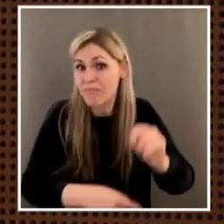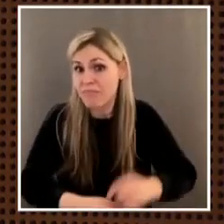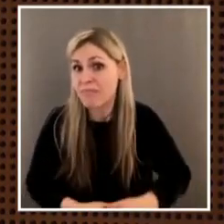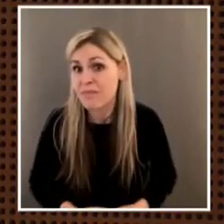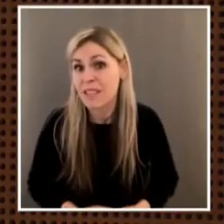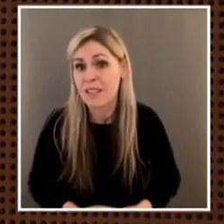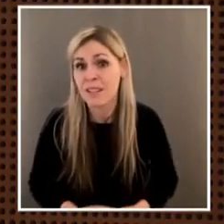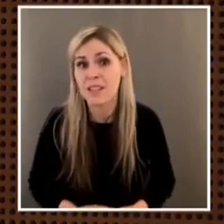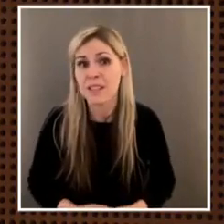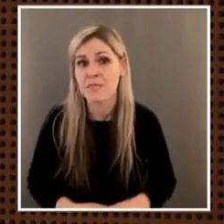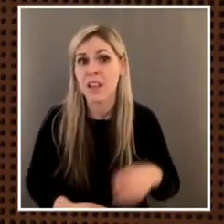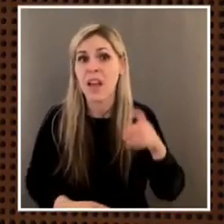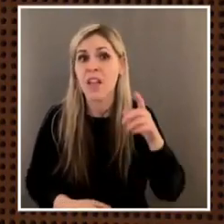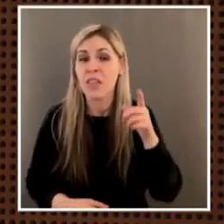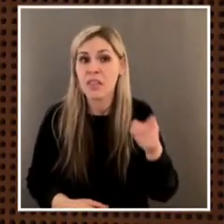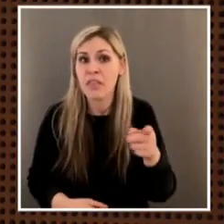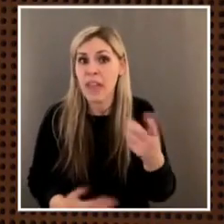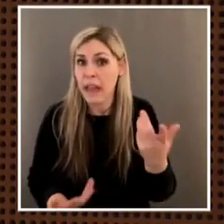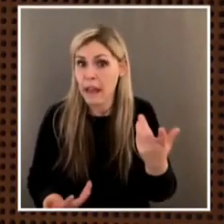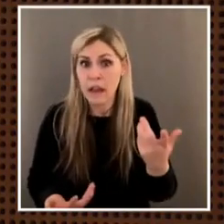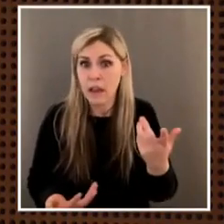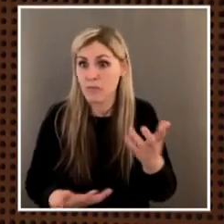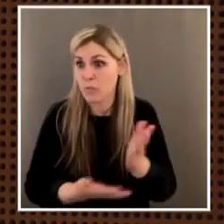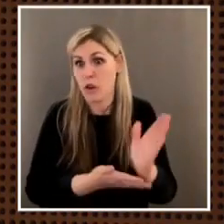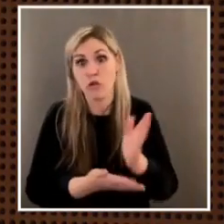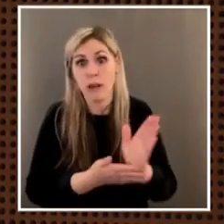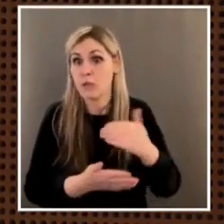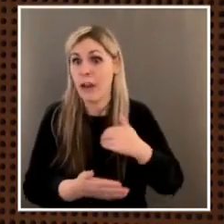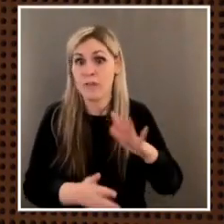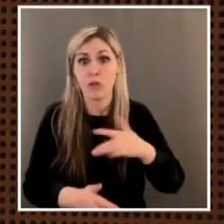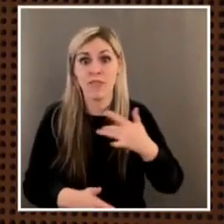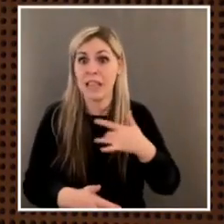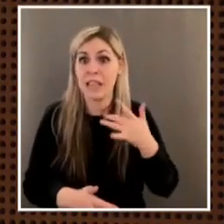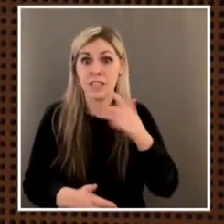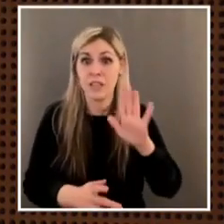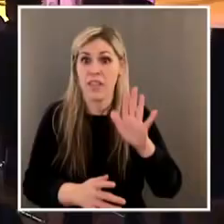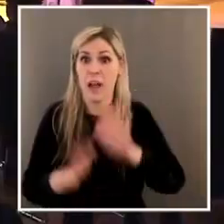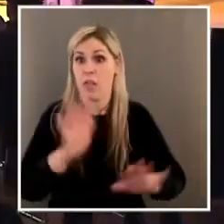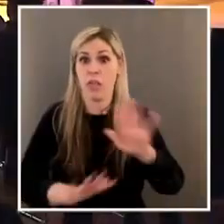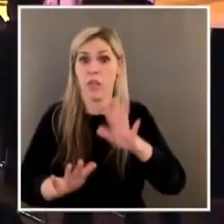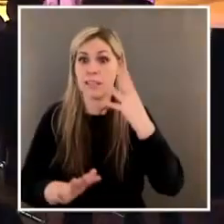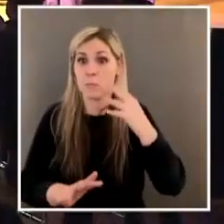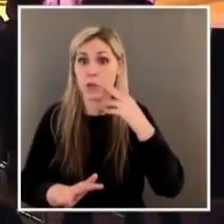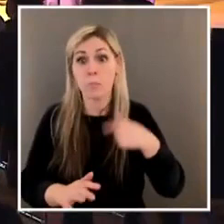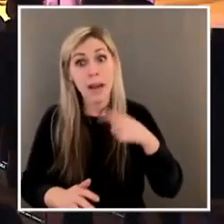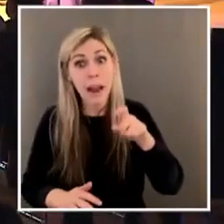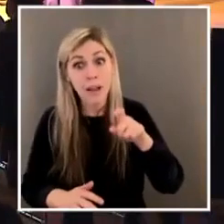They were entitled to have their feelings about what they encountered. But I didn't have to take it back.